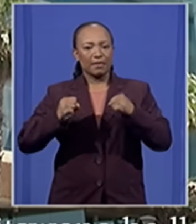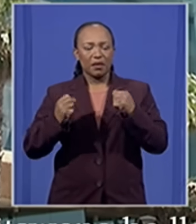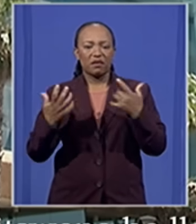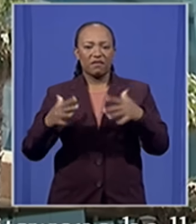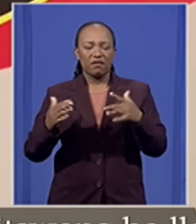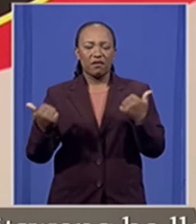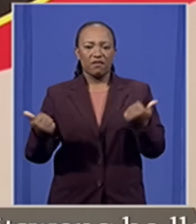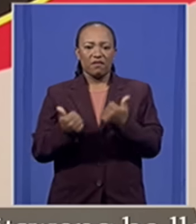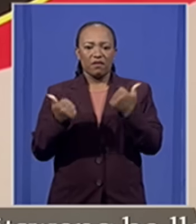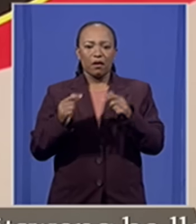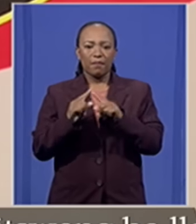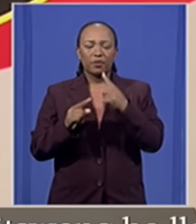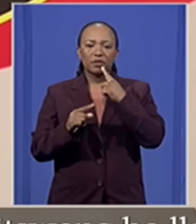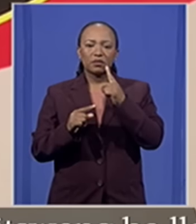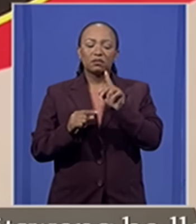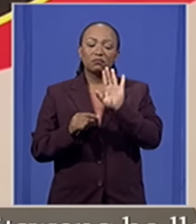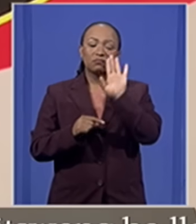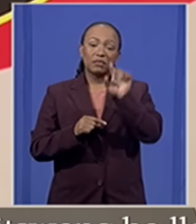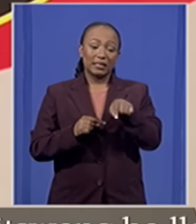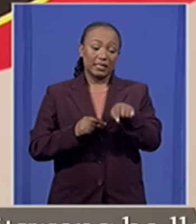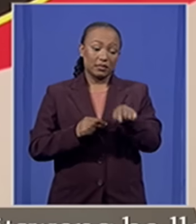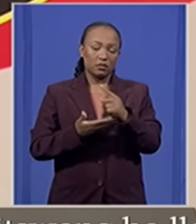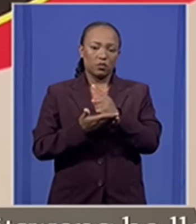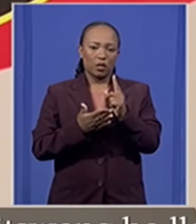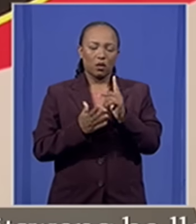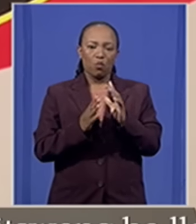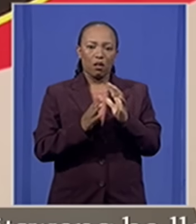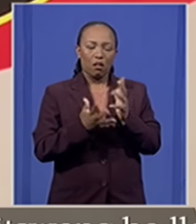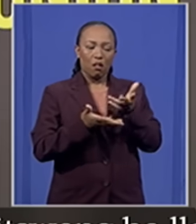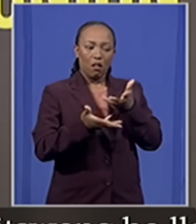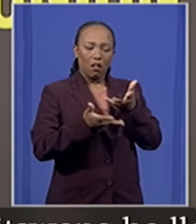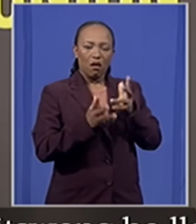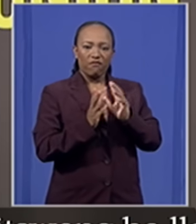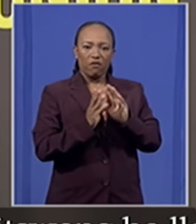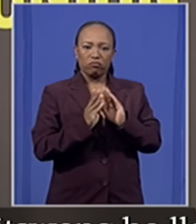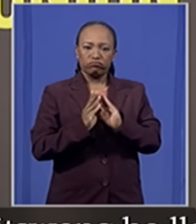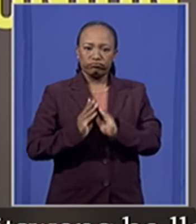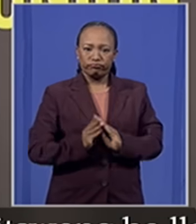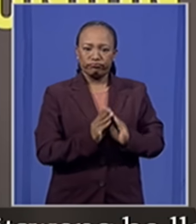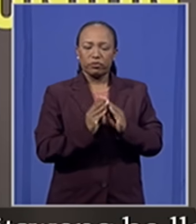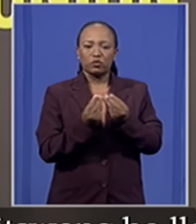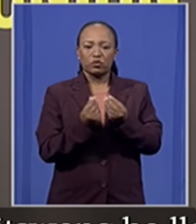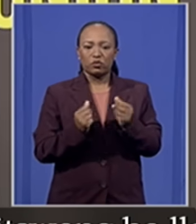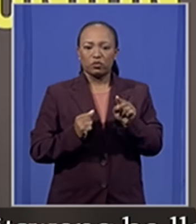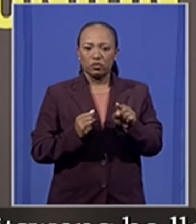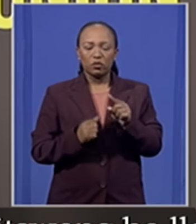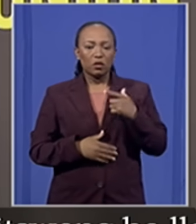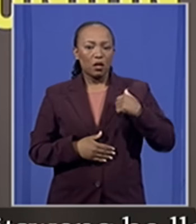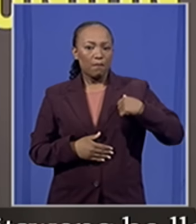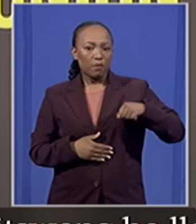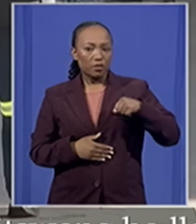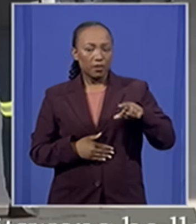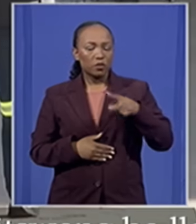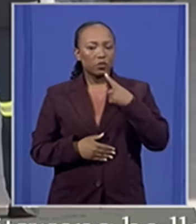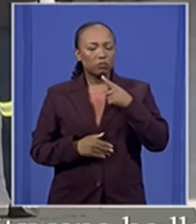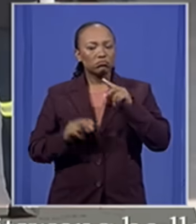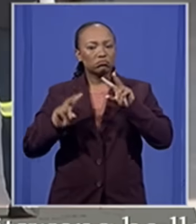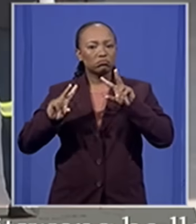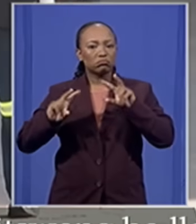re ho tla ba le kopano bekeng ena ho rarolla mathata a teng. Masepala o re o tla boela o lekola maemo